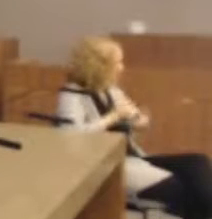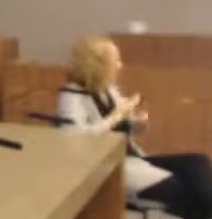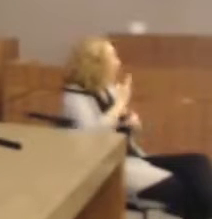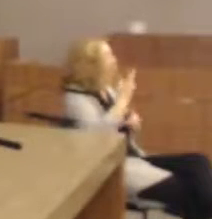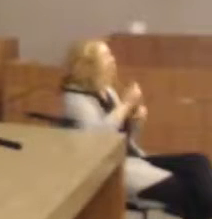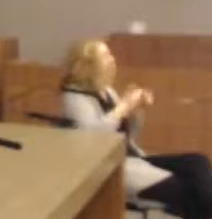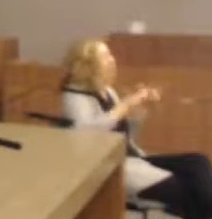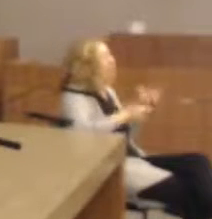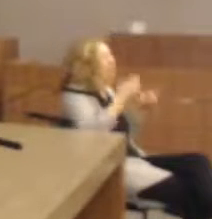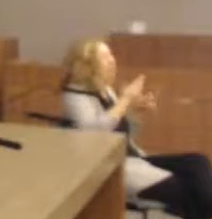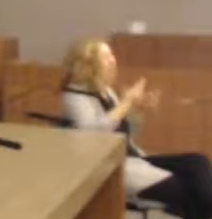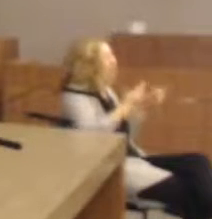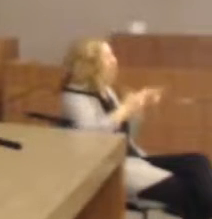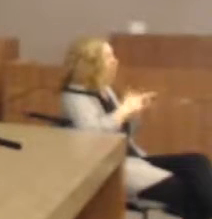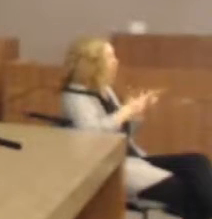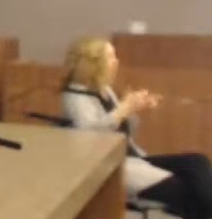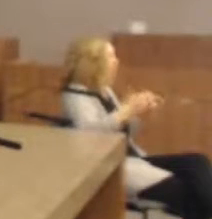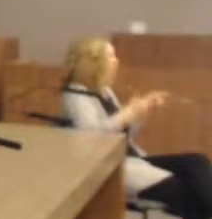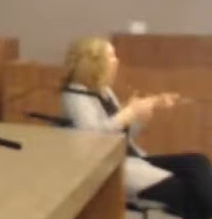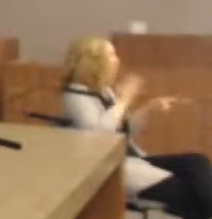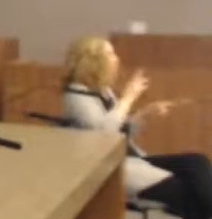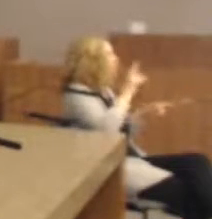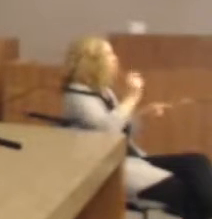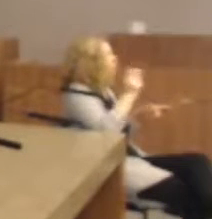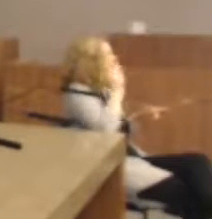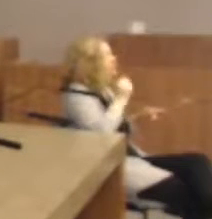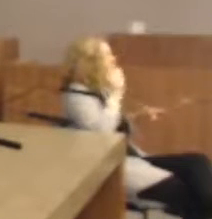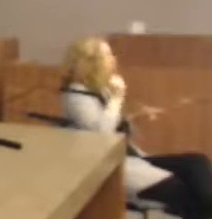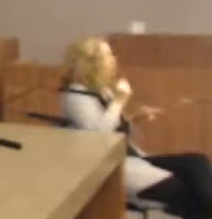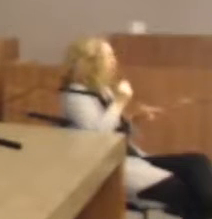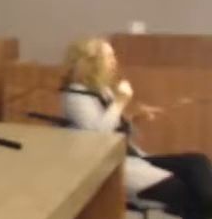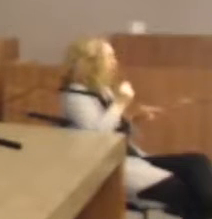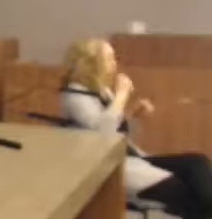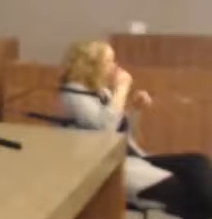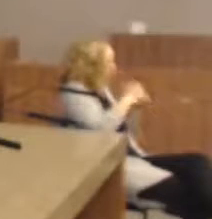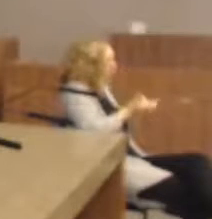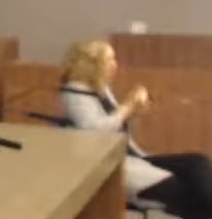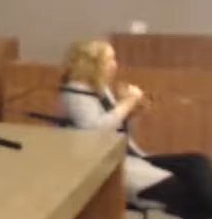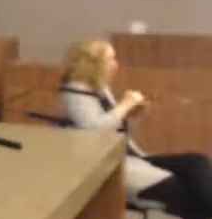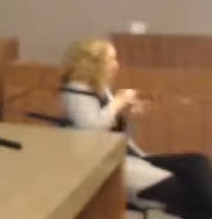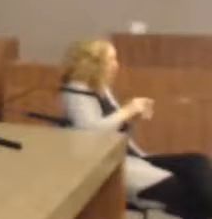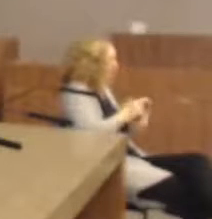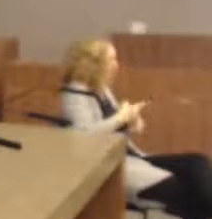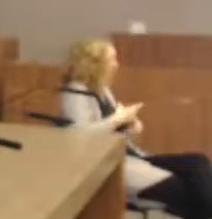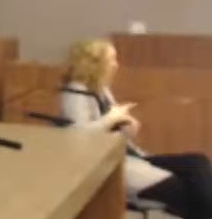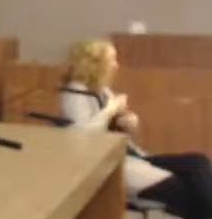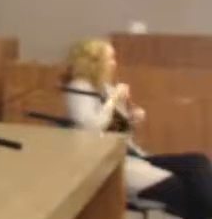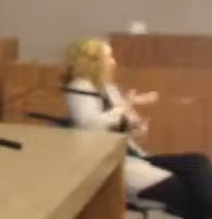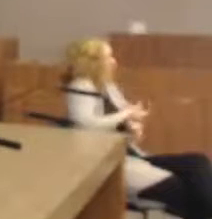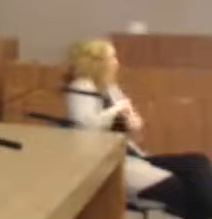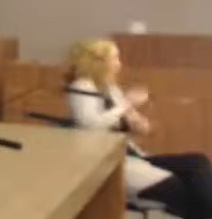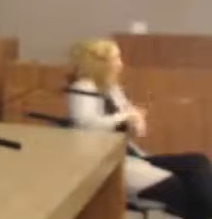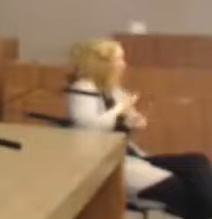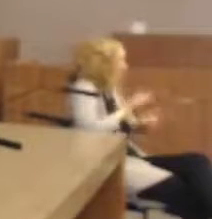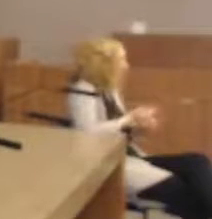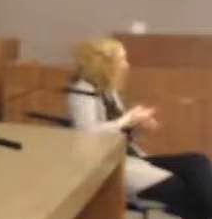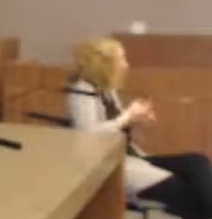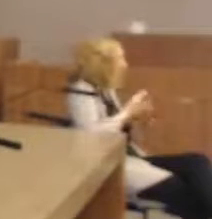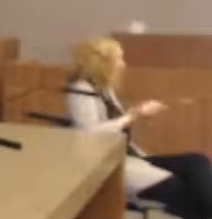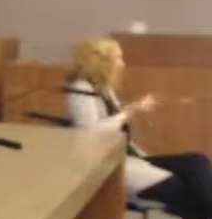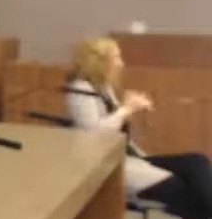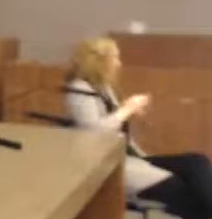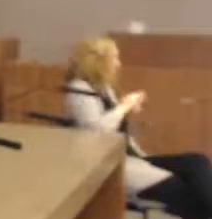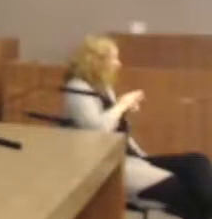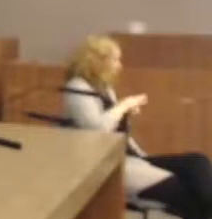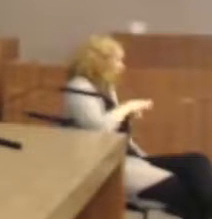biggest ones is that they're going to re-experience some of that trauma, right? They're going to talk about it. They're going to feel things again. The very things that they're trying to push away